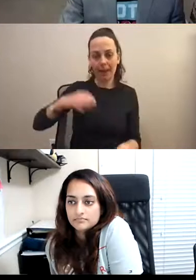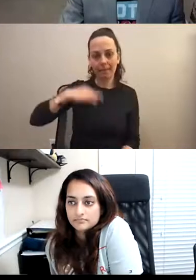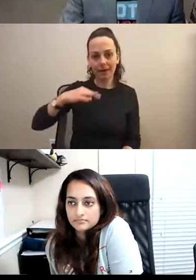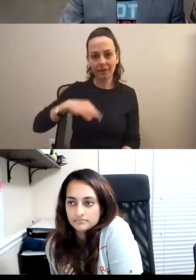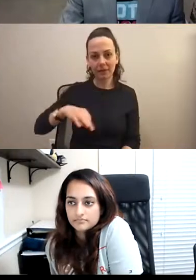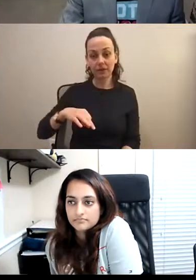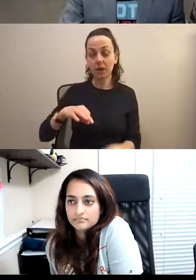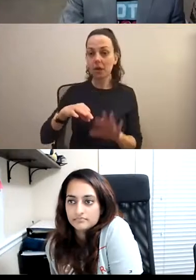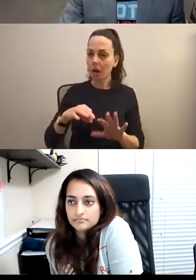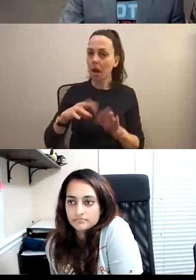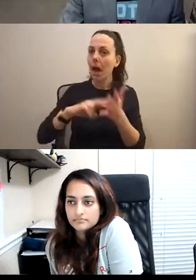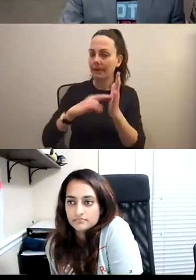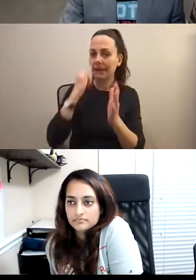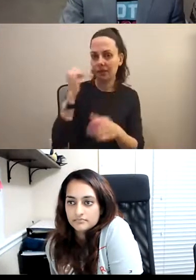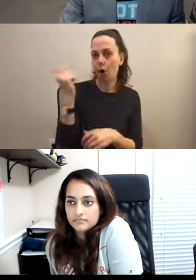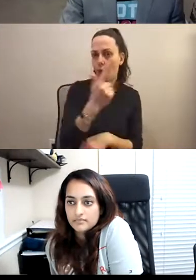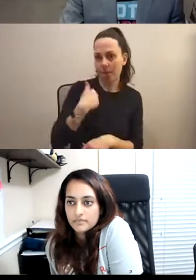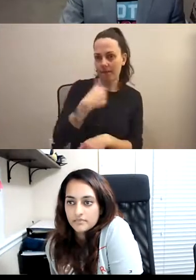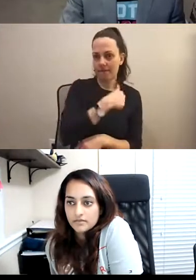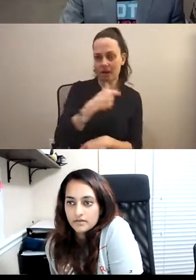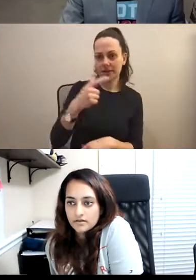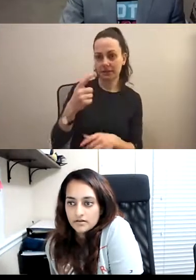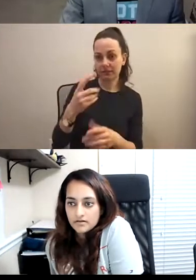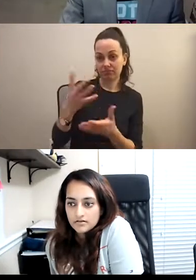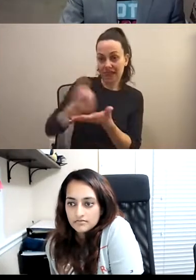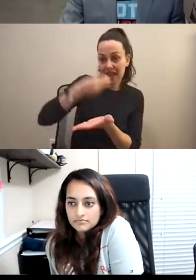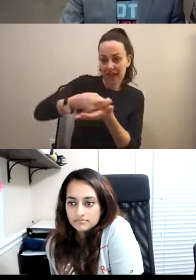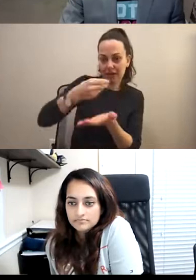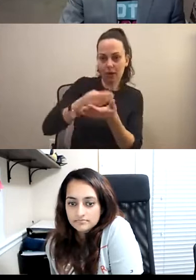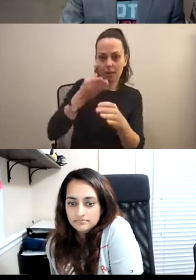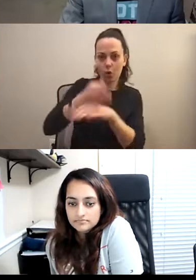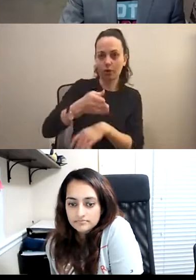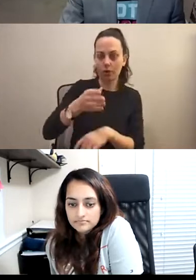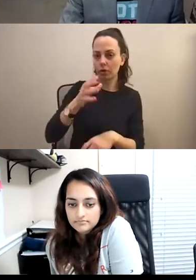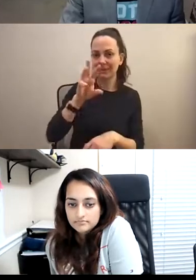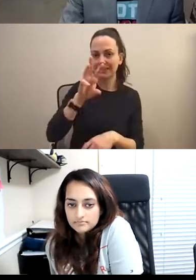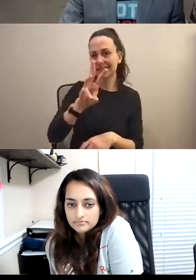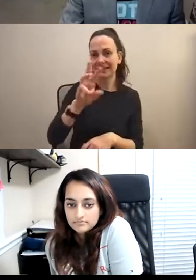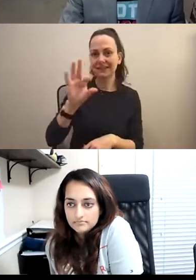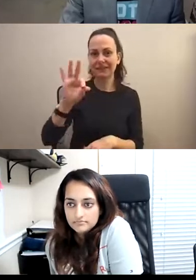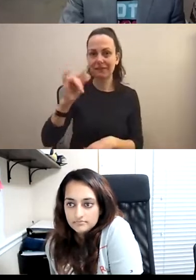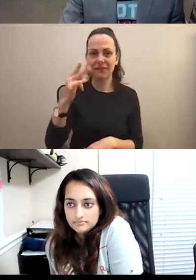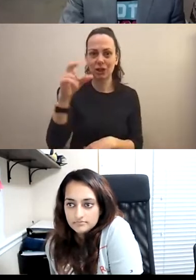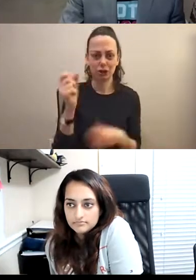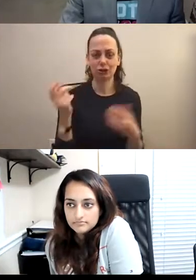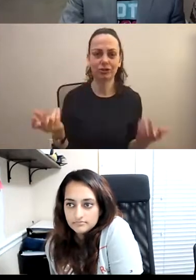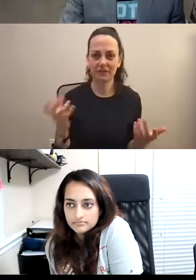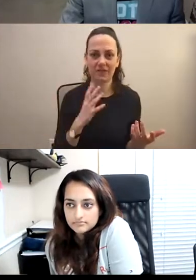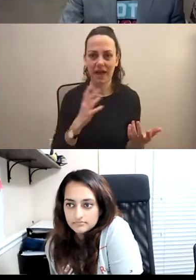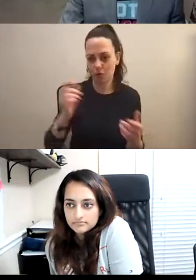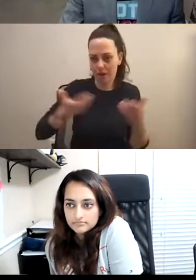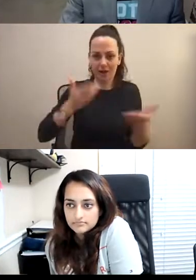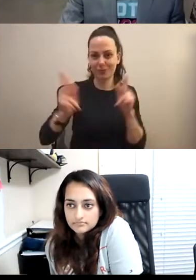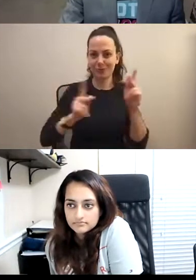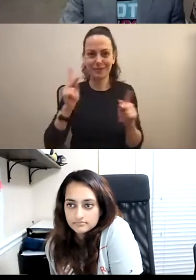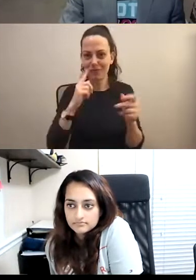all a good job and get like a huge glow up, which would be amazing. Someone hire us to do all of that, please. But